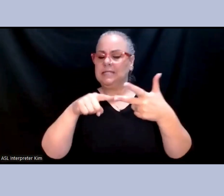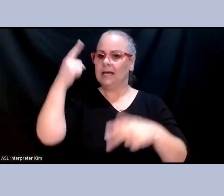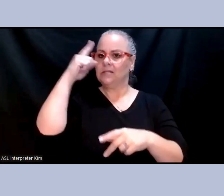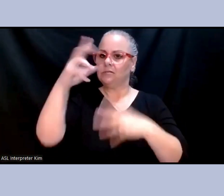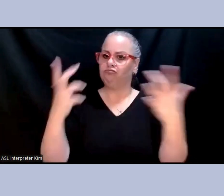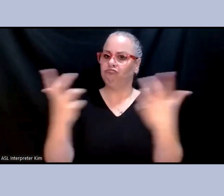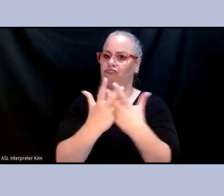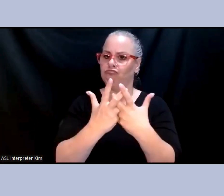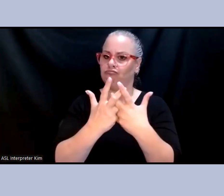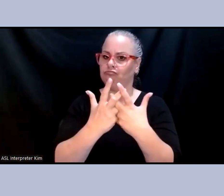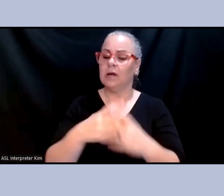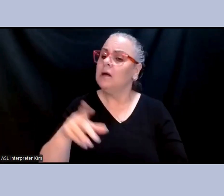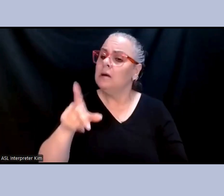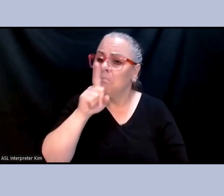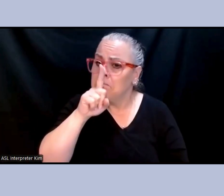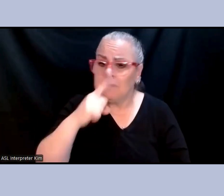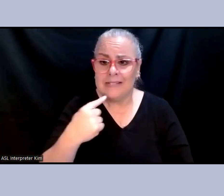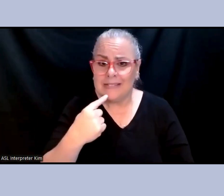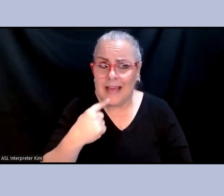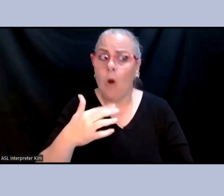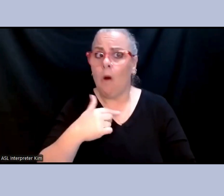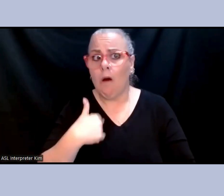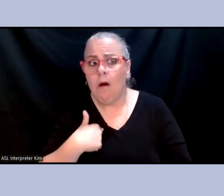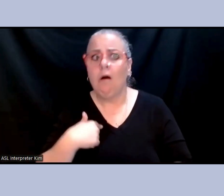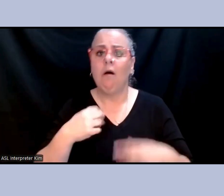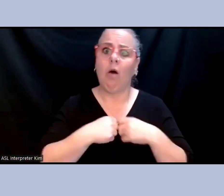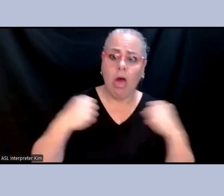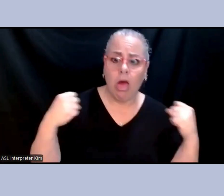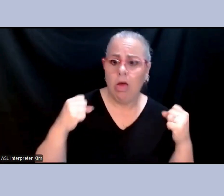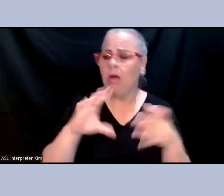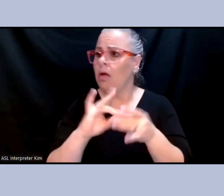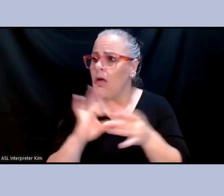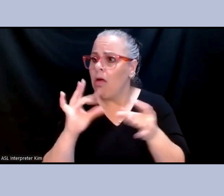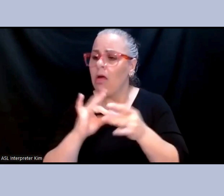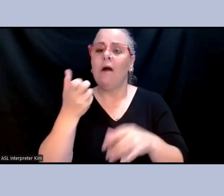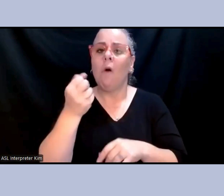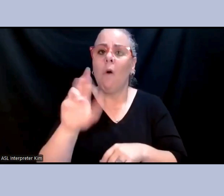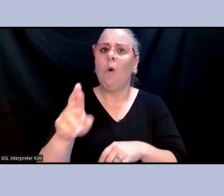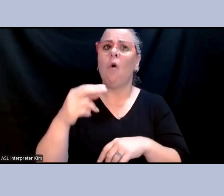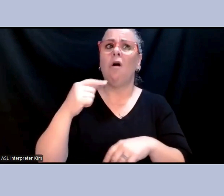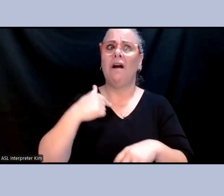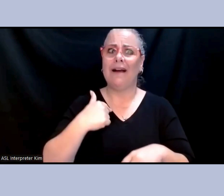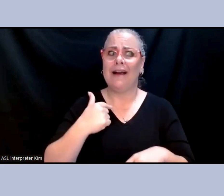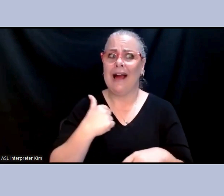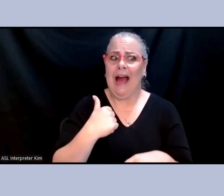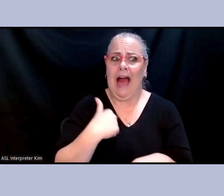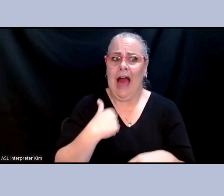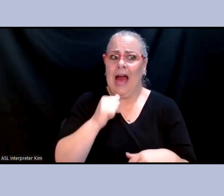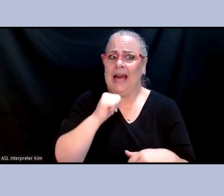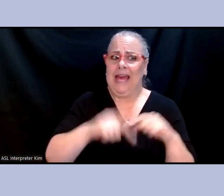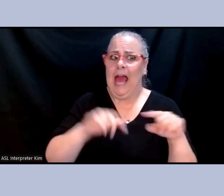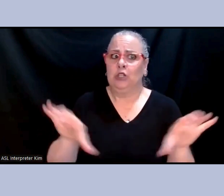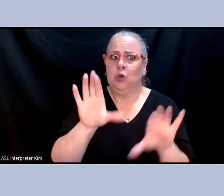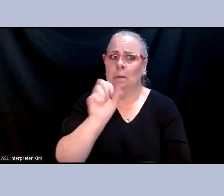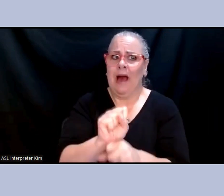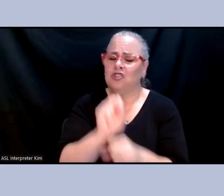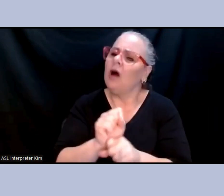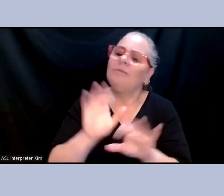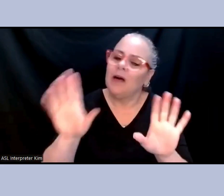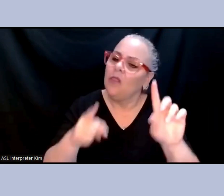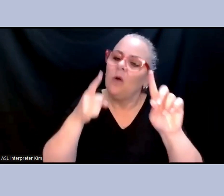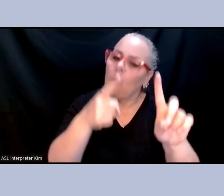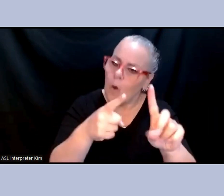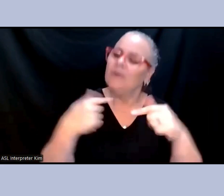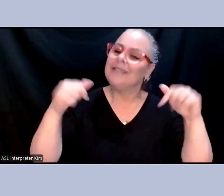not implying problems or sharing details you might be uncomfortable with later. The goal is to show that you can perform the